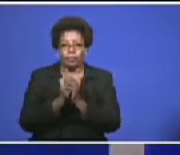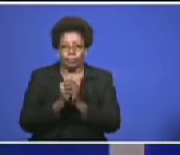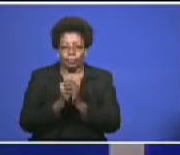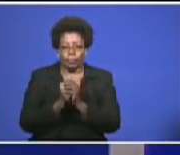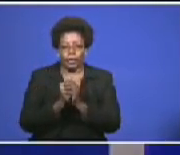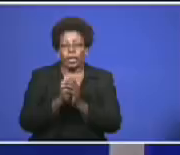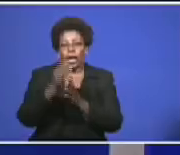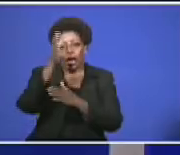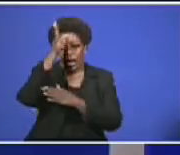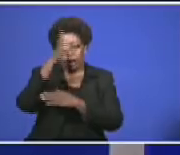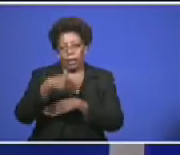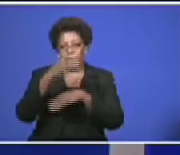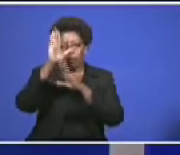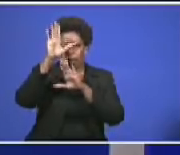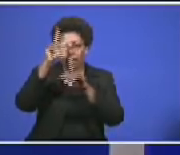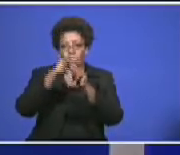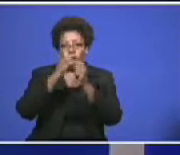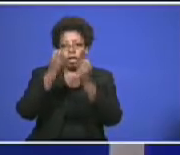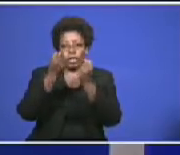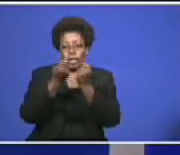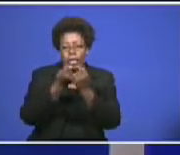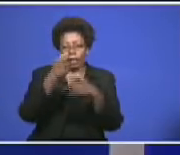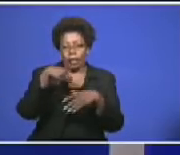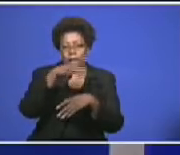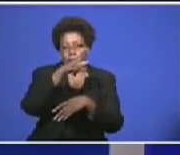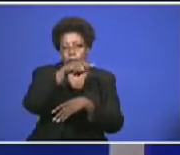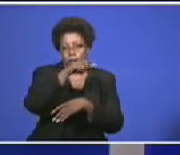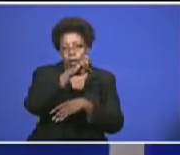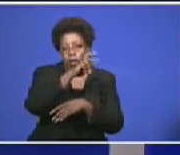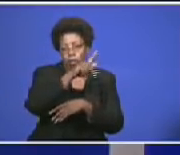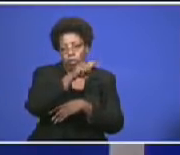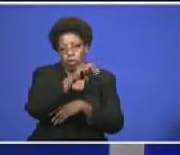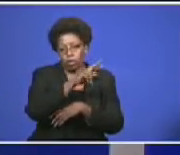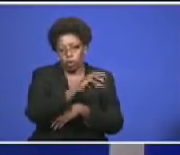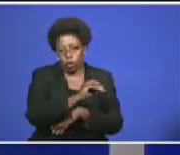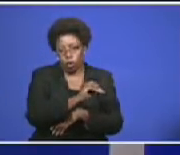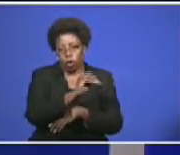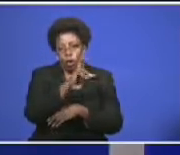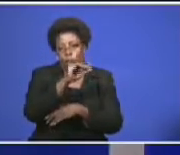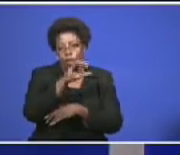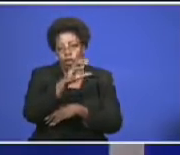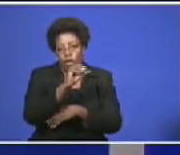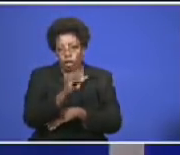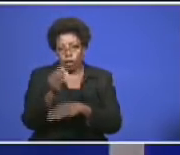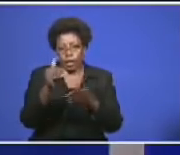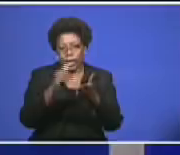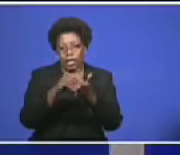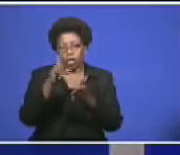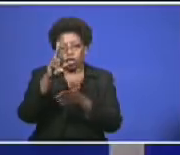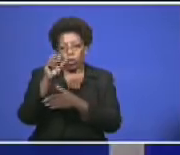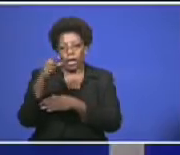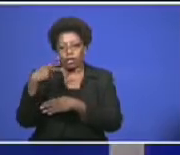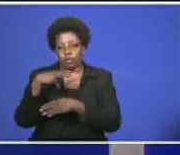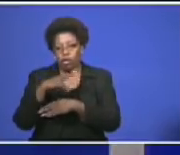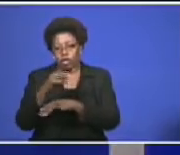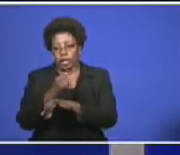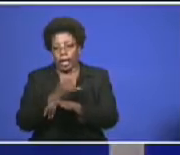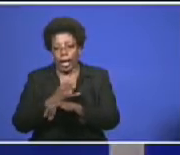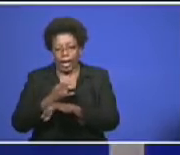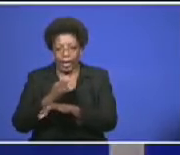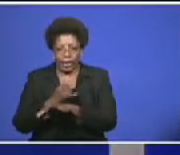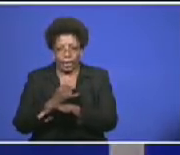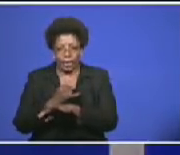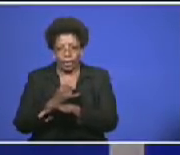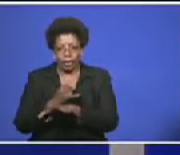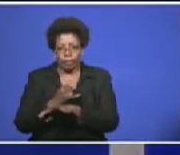Our men's national basketball team in Puerto Rico ahead of their FIBA World Cup qualifier later this week against the U.S. Virgin Islands. We got this update